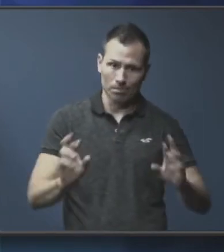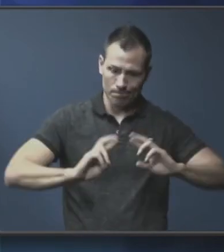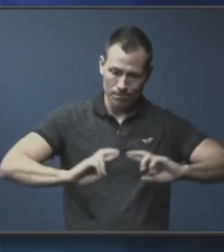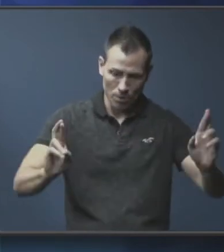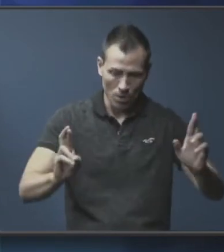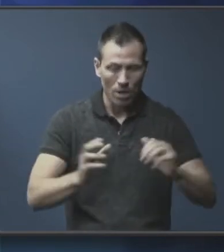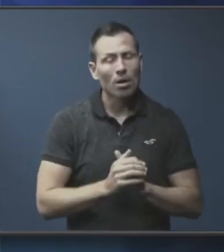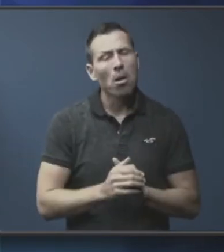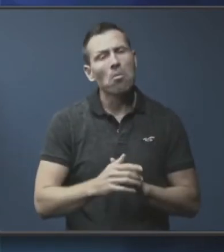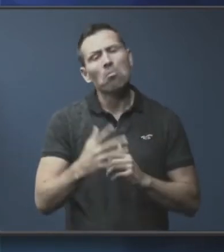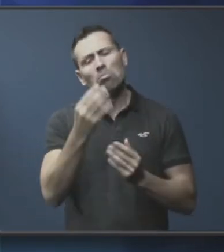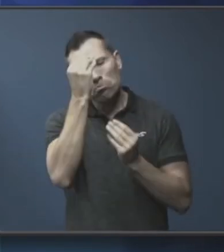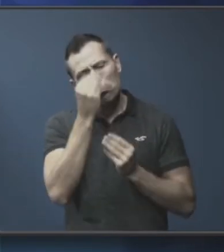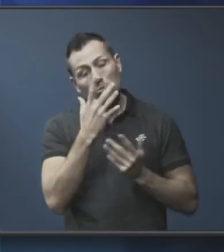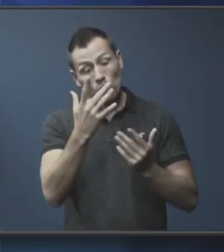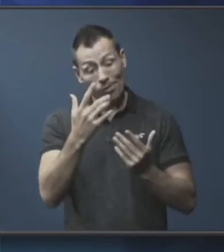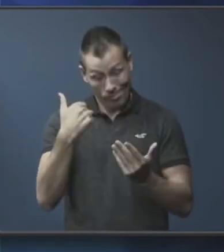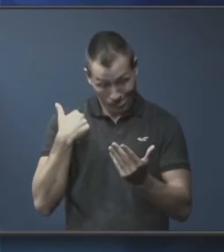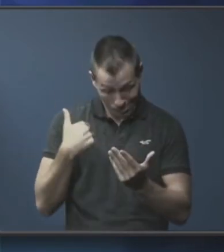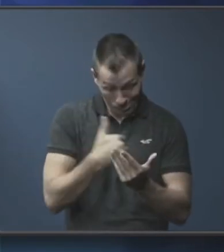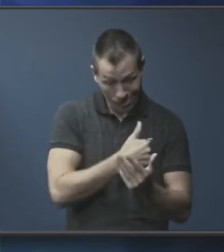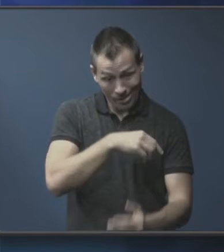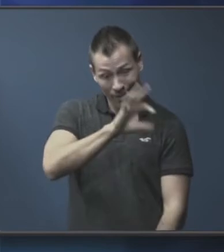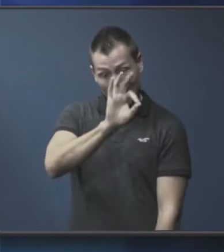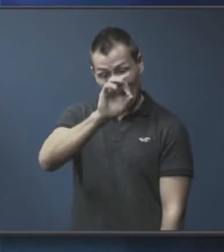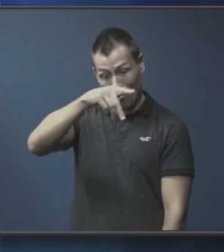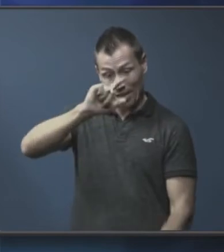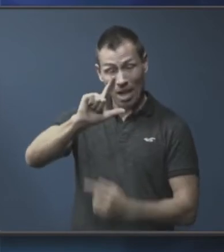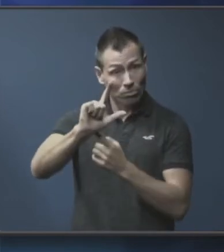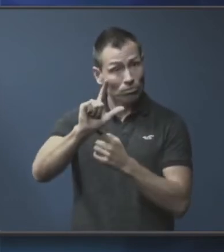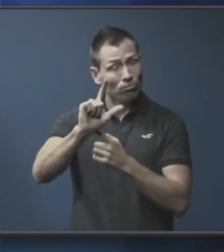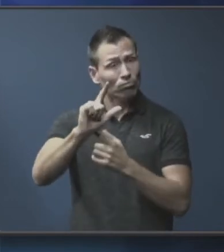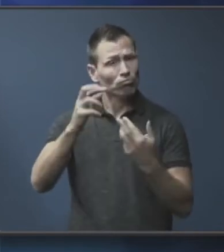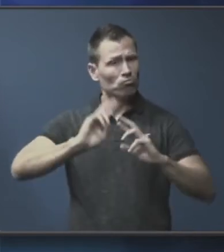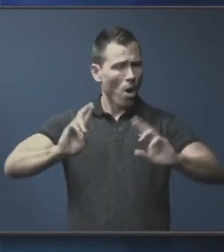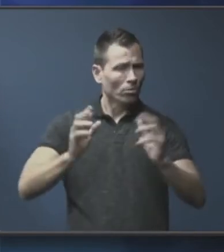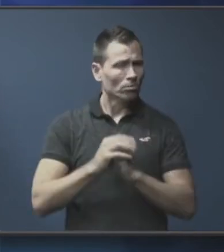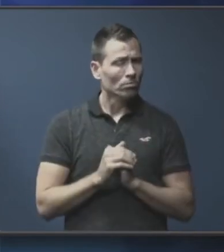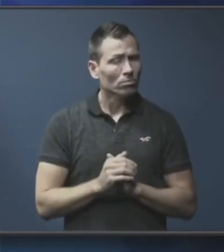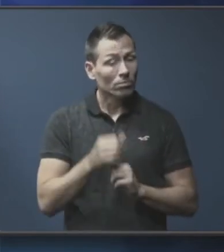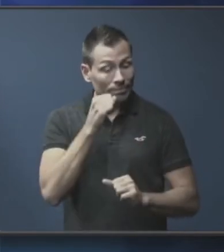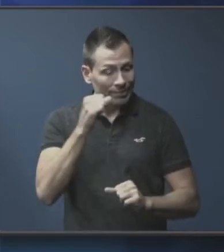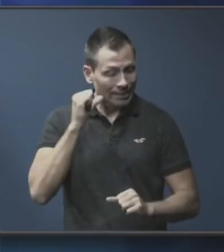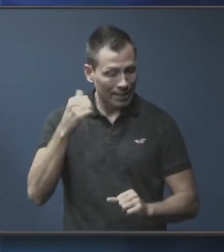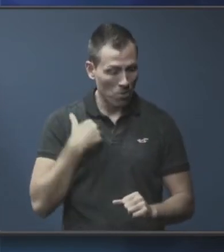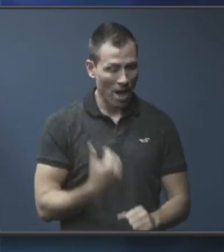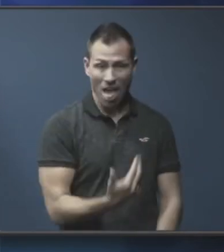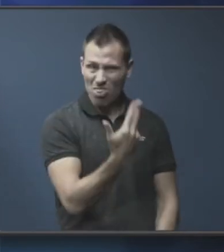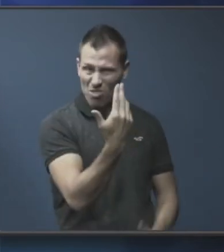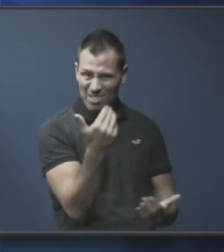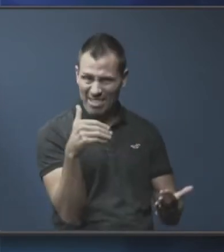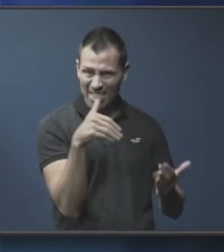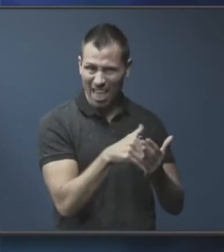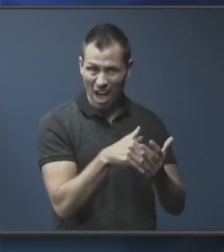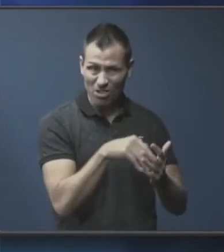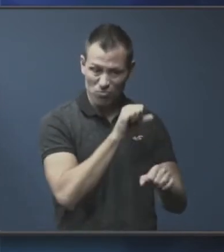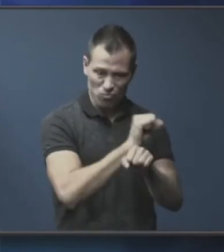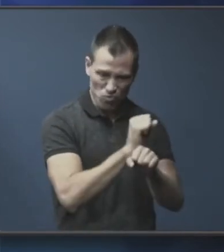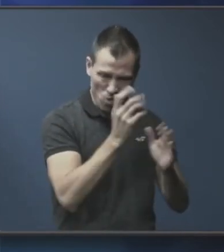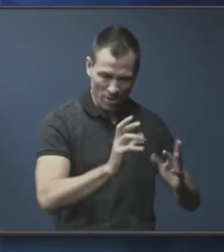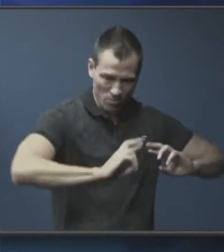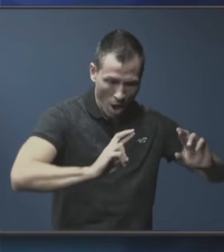outages. Yesterday, we had 13,000 workers confirmed. I'm glad today to say we've increased that